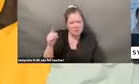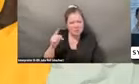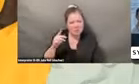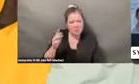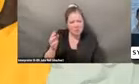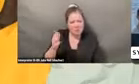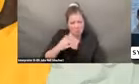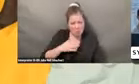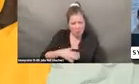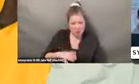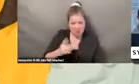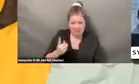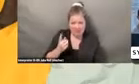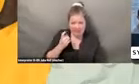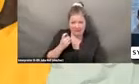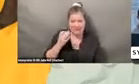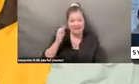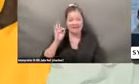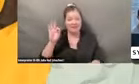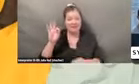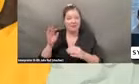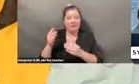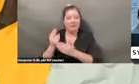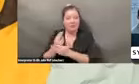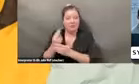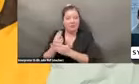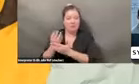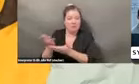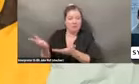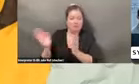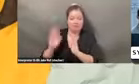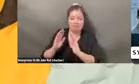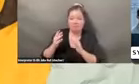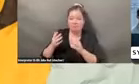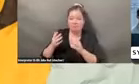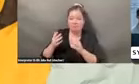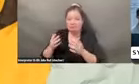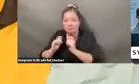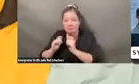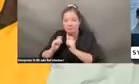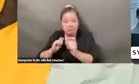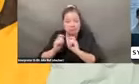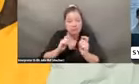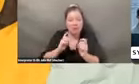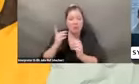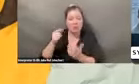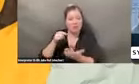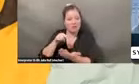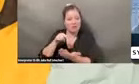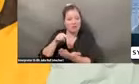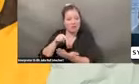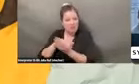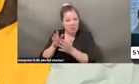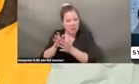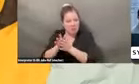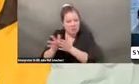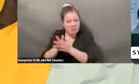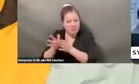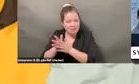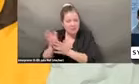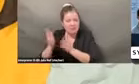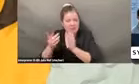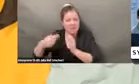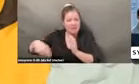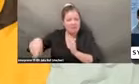in our service or interaction with the users, we found an example when it was maybe the lack of technical knowledge of the